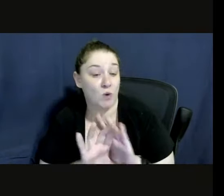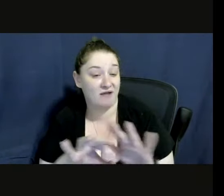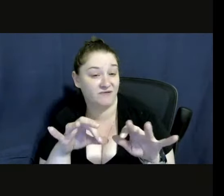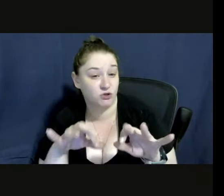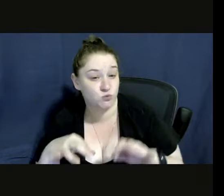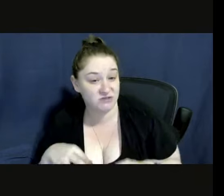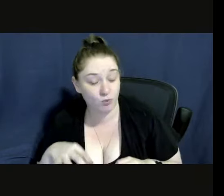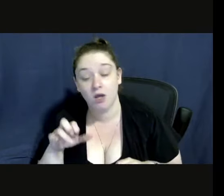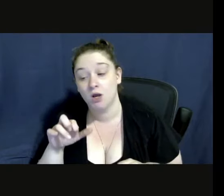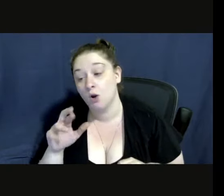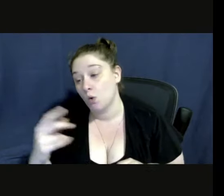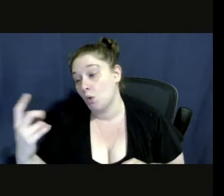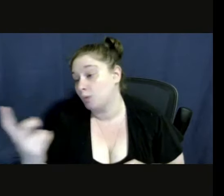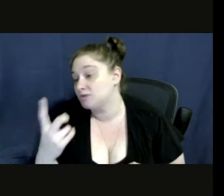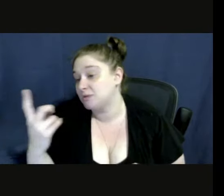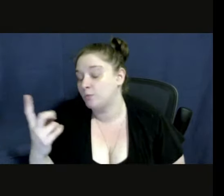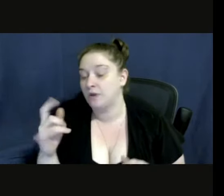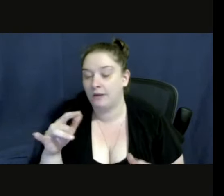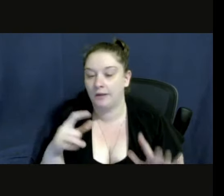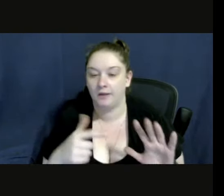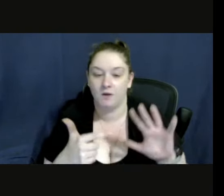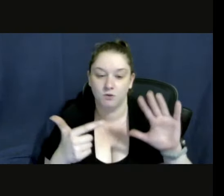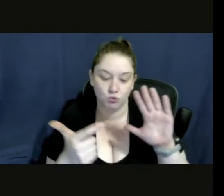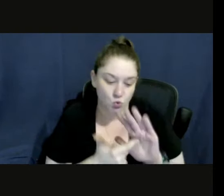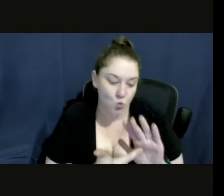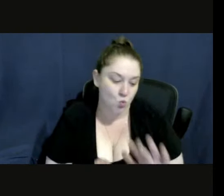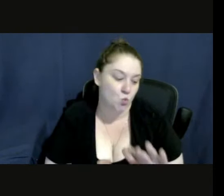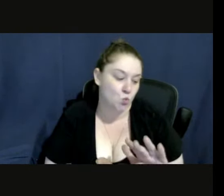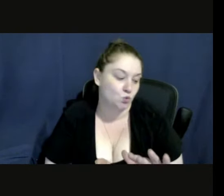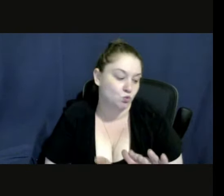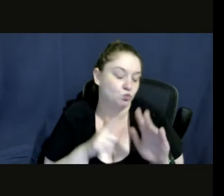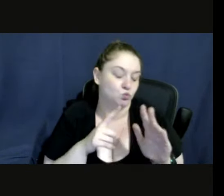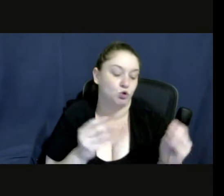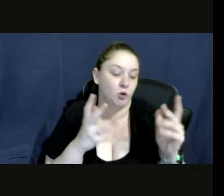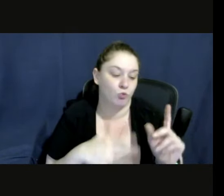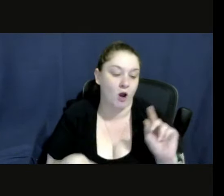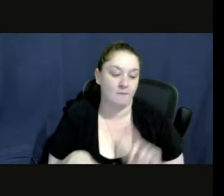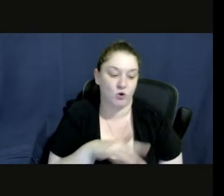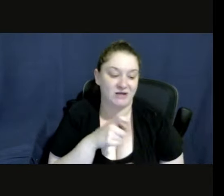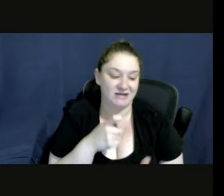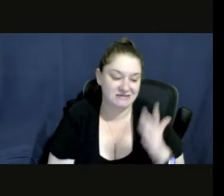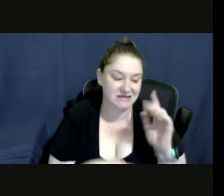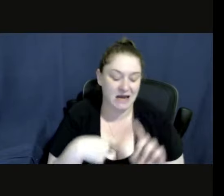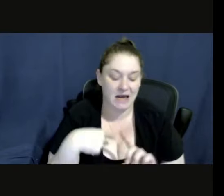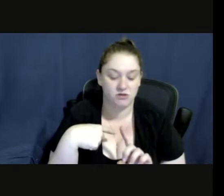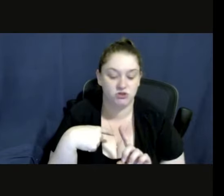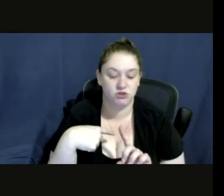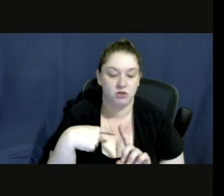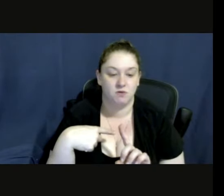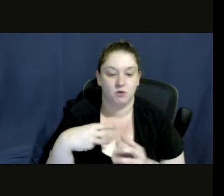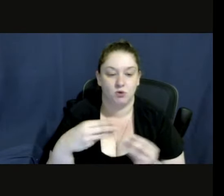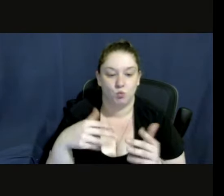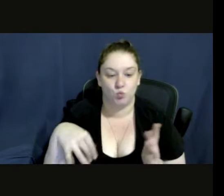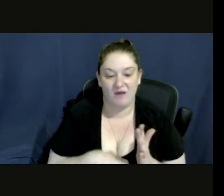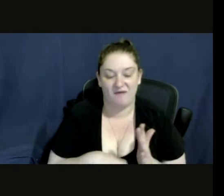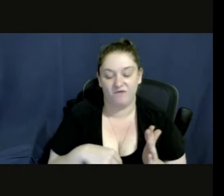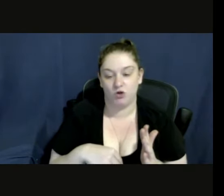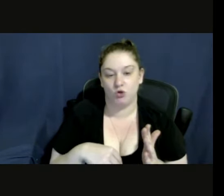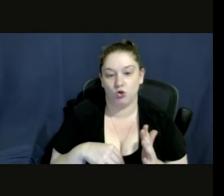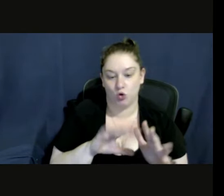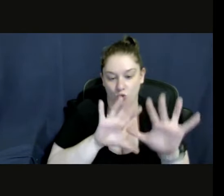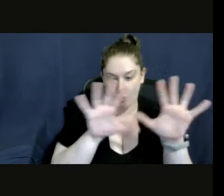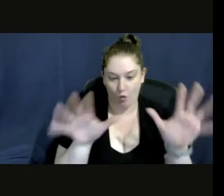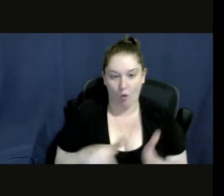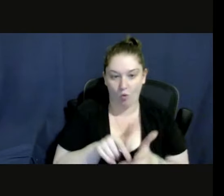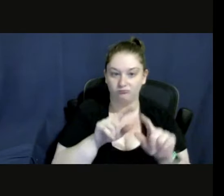even something that shows the property tax revenue each year as a portion of the revenue needed